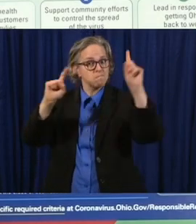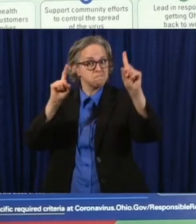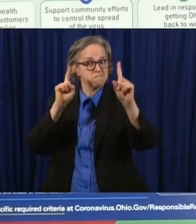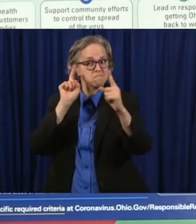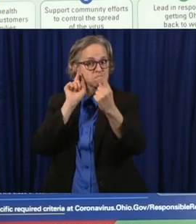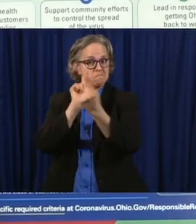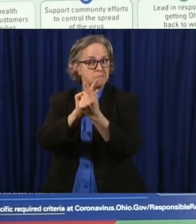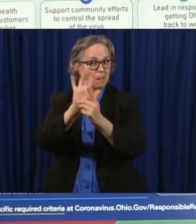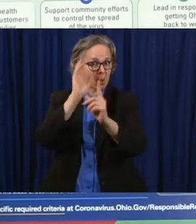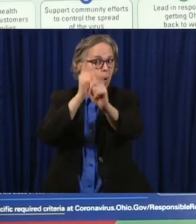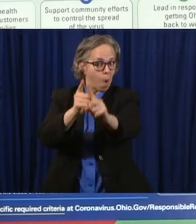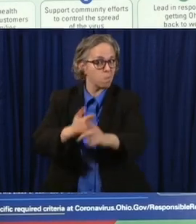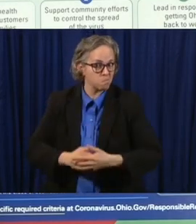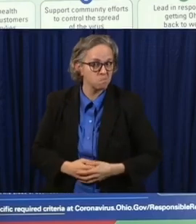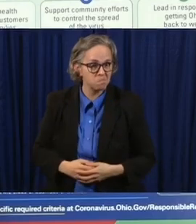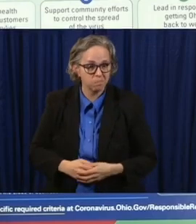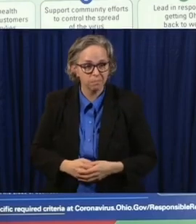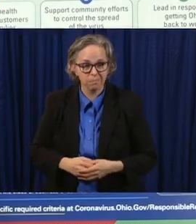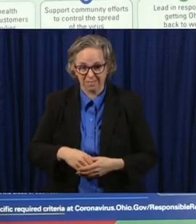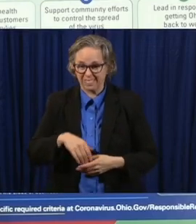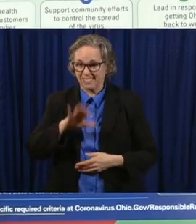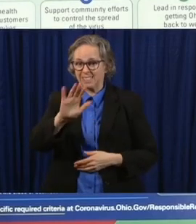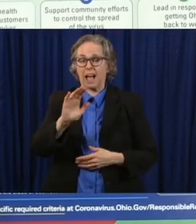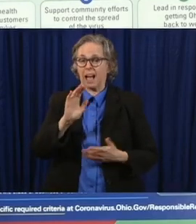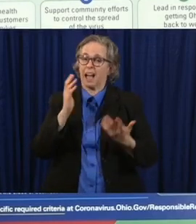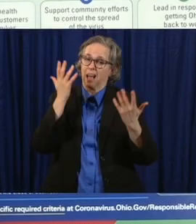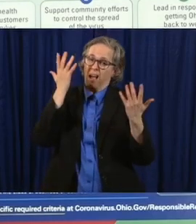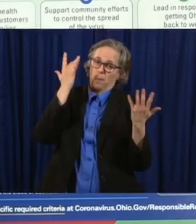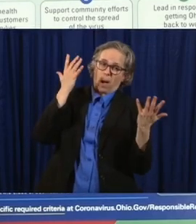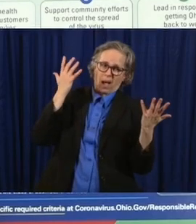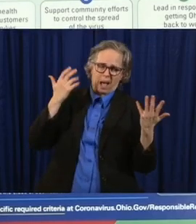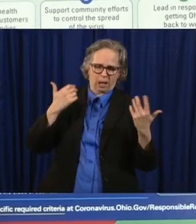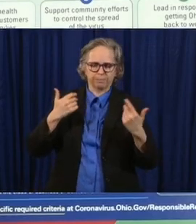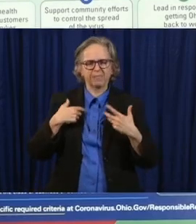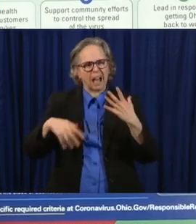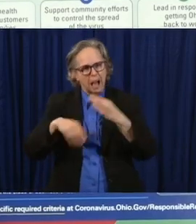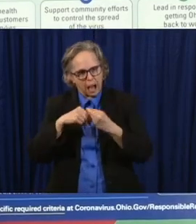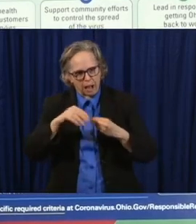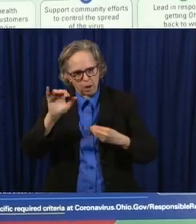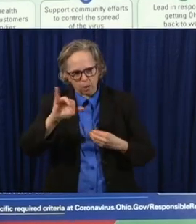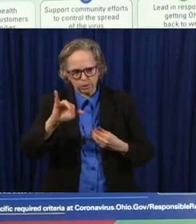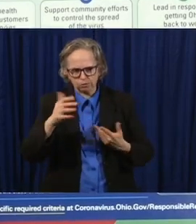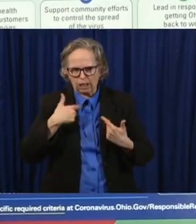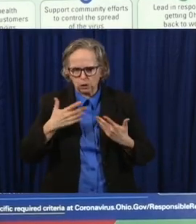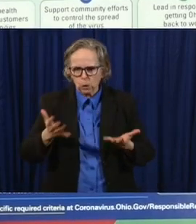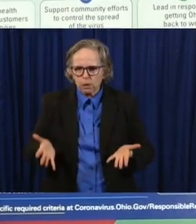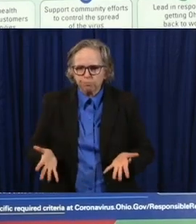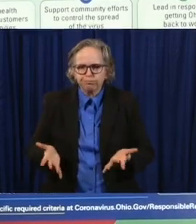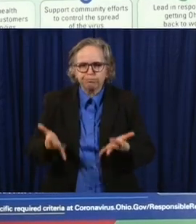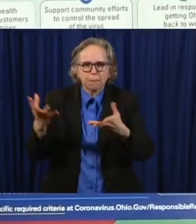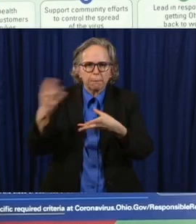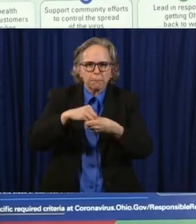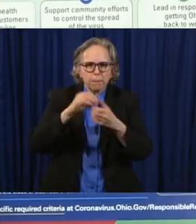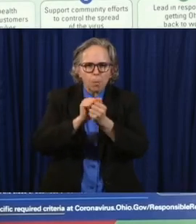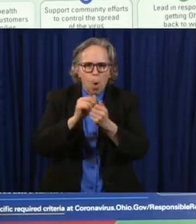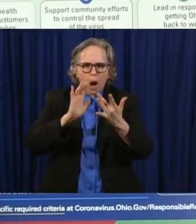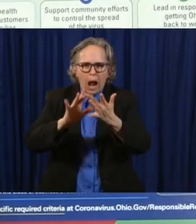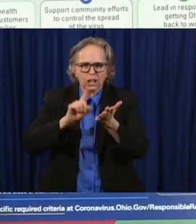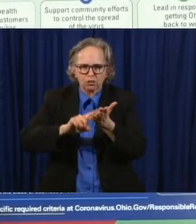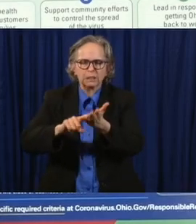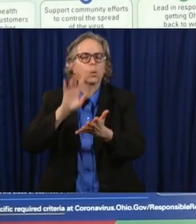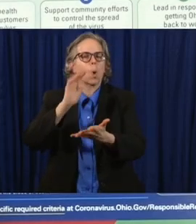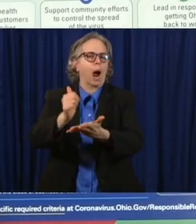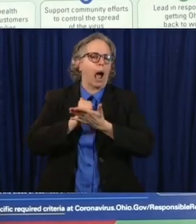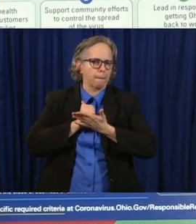will coincide with what we are able to do in regard to tracing. And with both of them up, we'll have